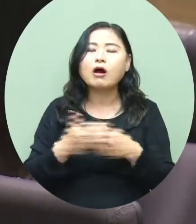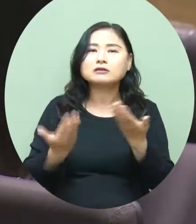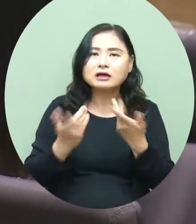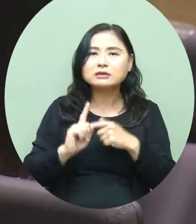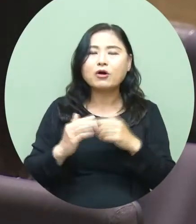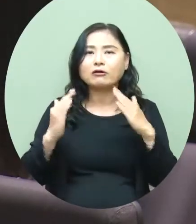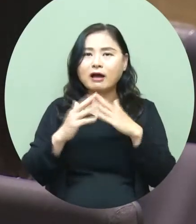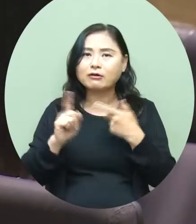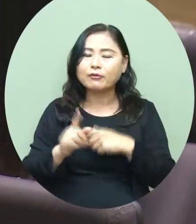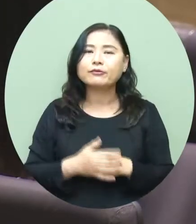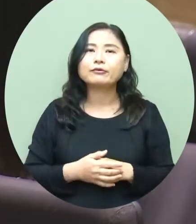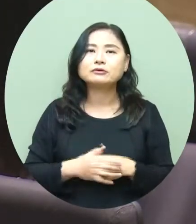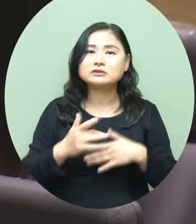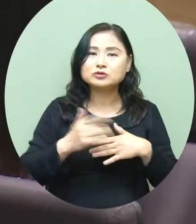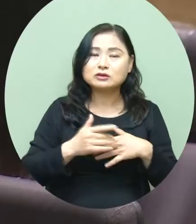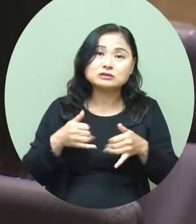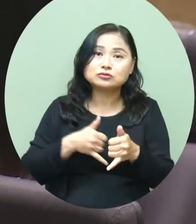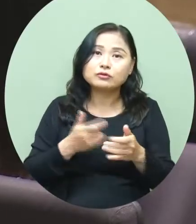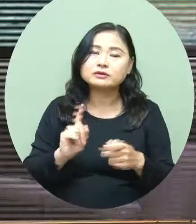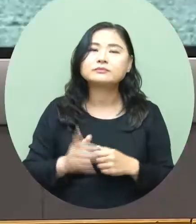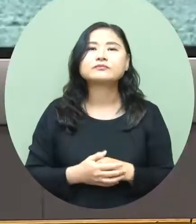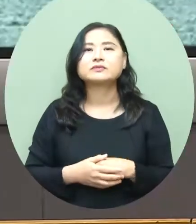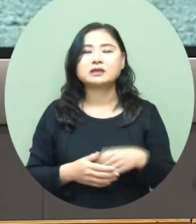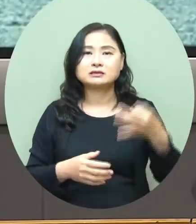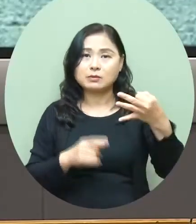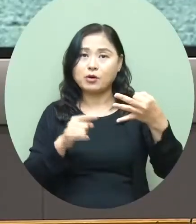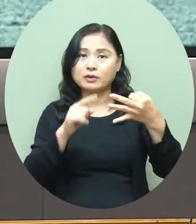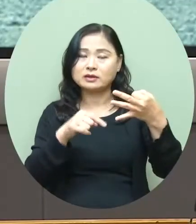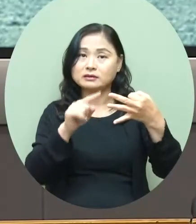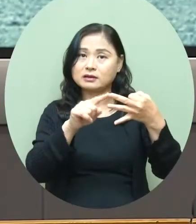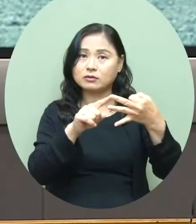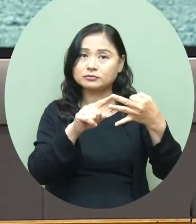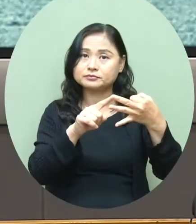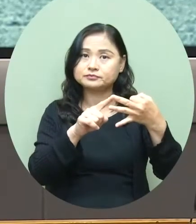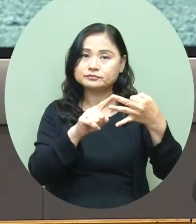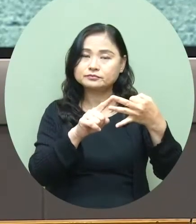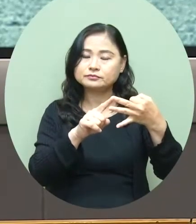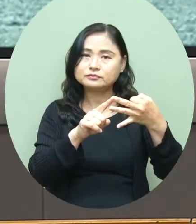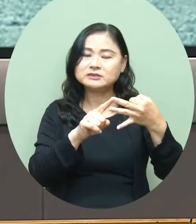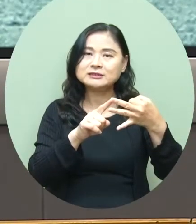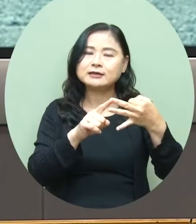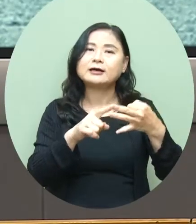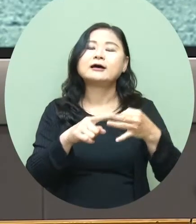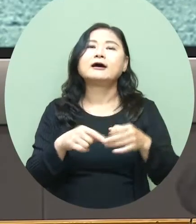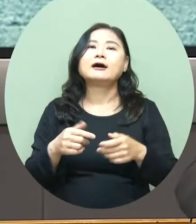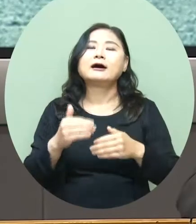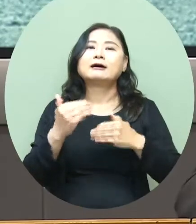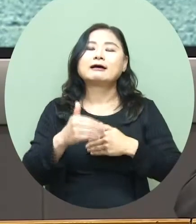you track close contacts in school when there are cases? Or would you just follow up on household close contact